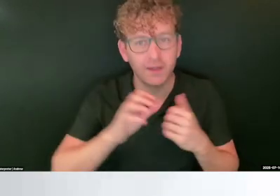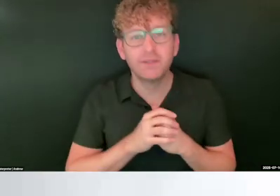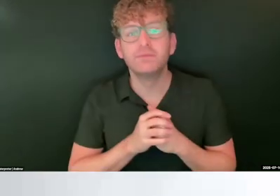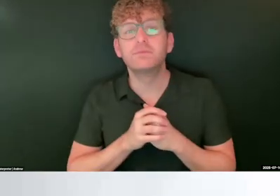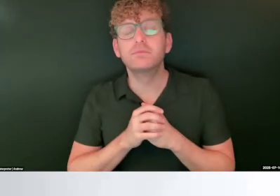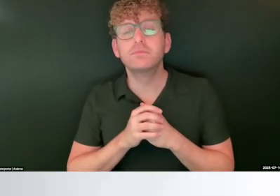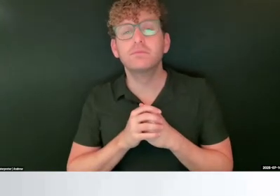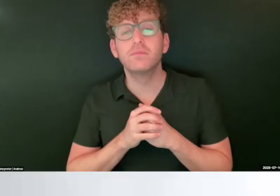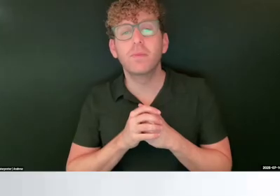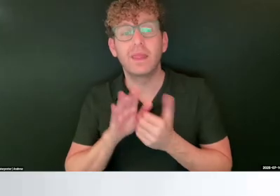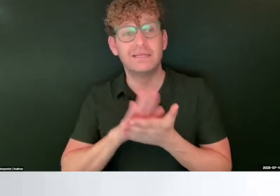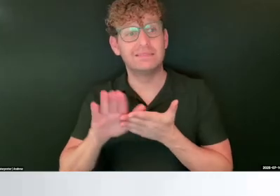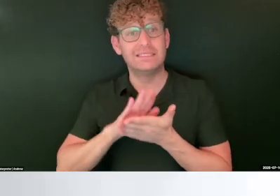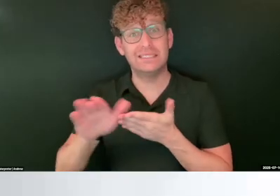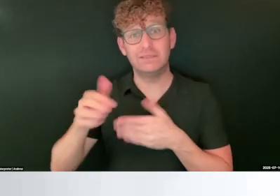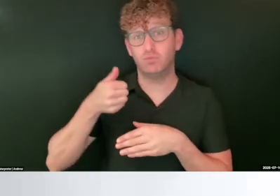please.